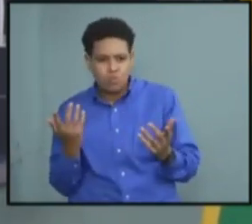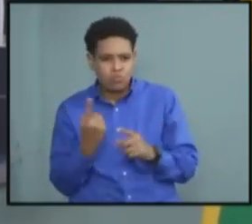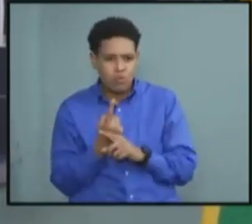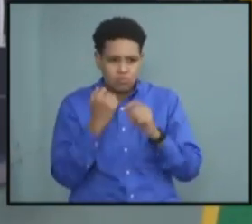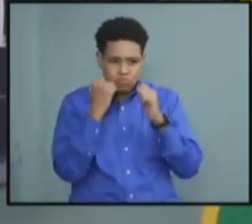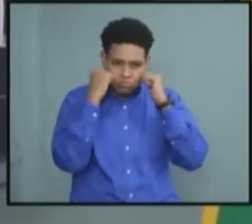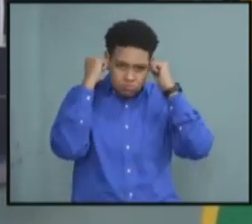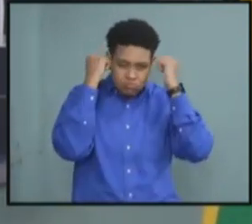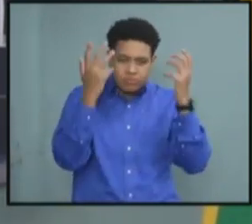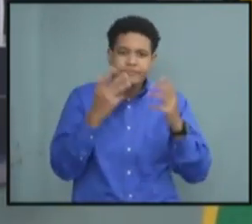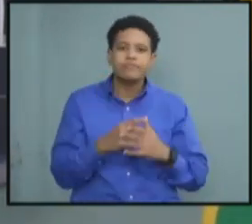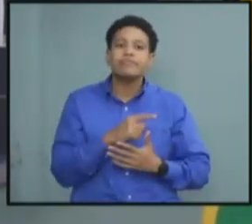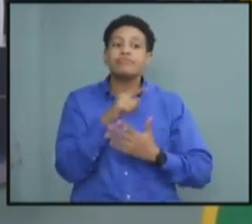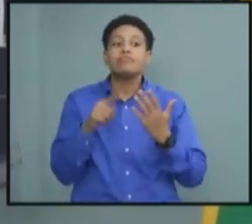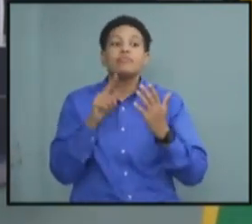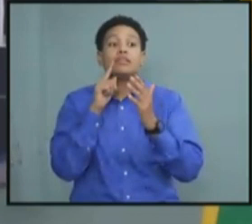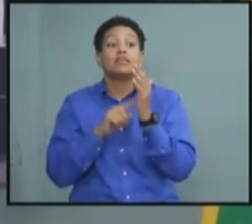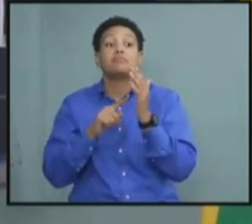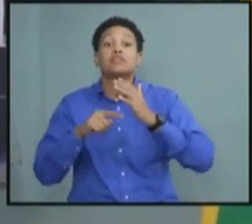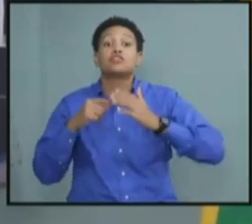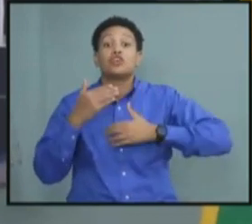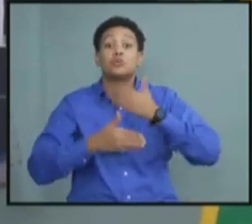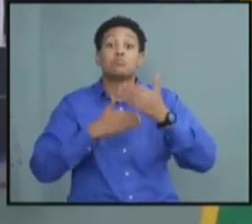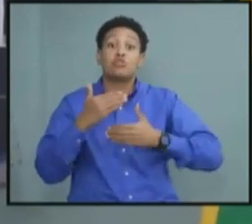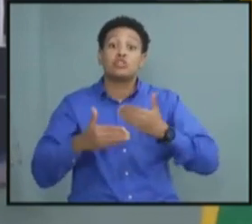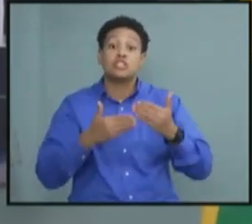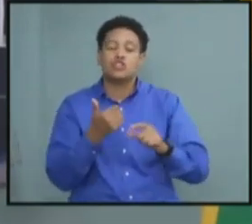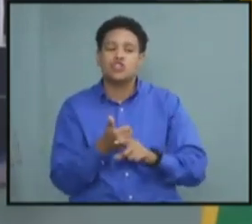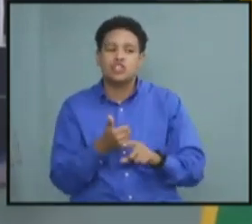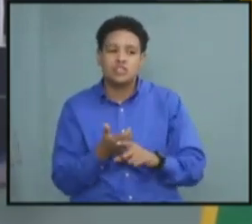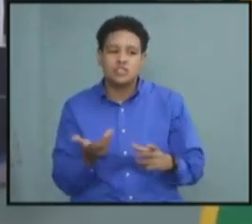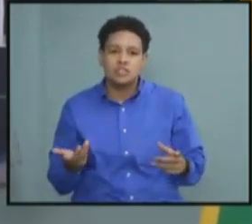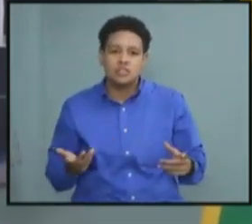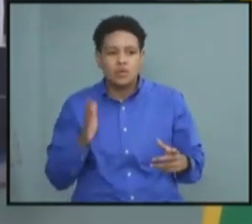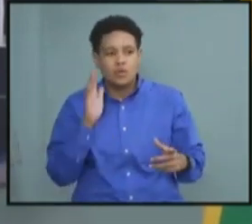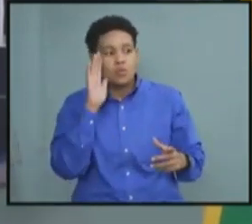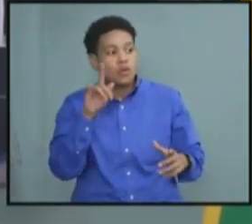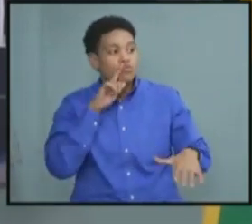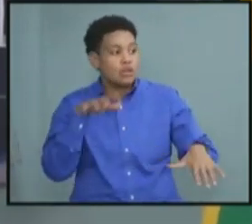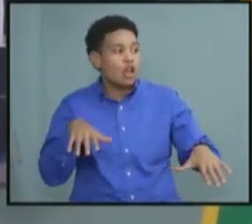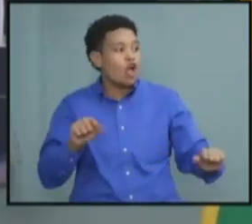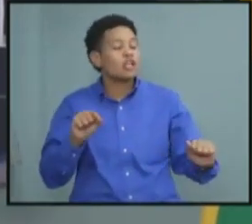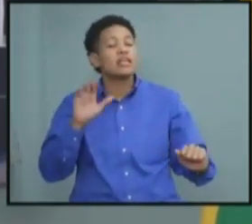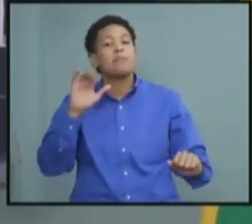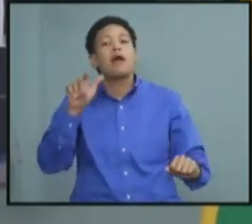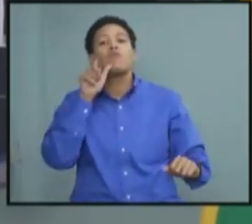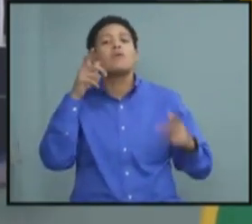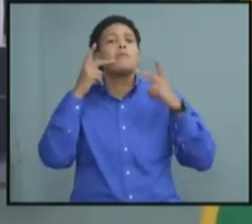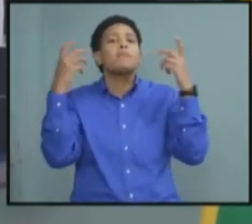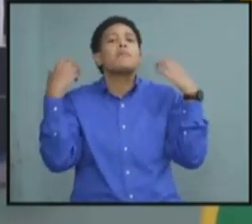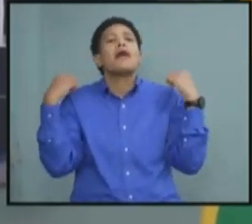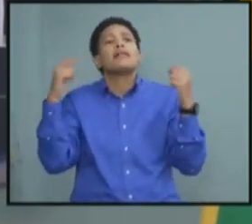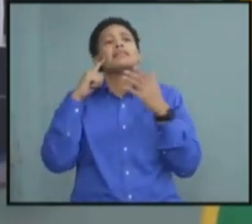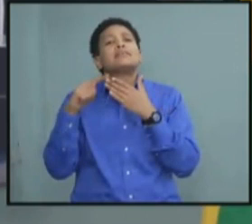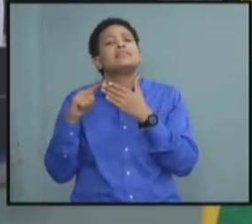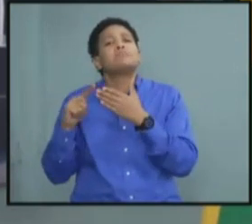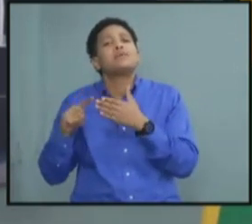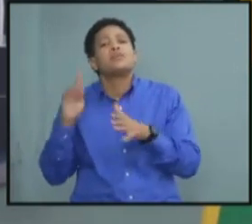So the inspection procedures will be undertaken by the public health